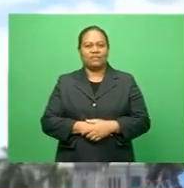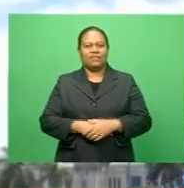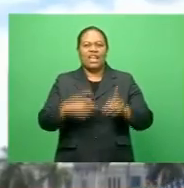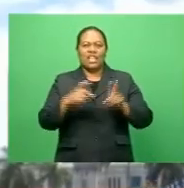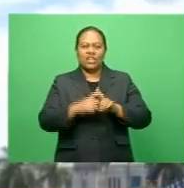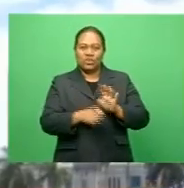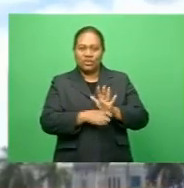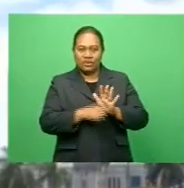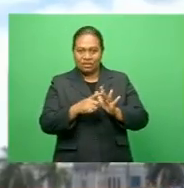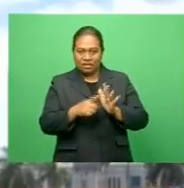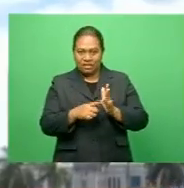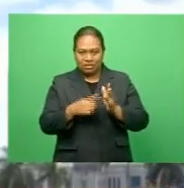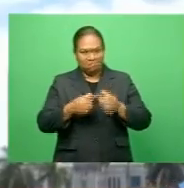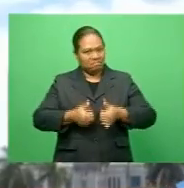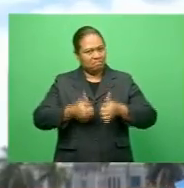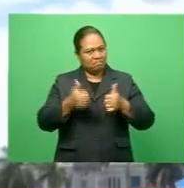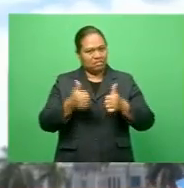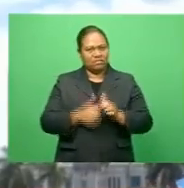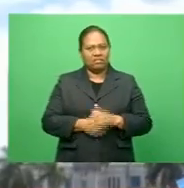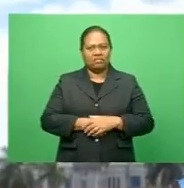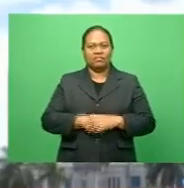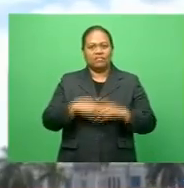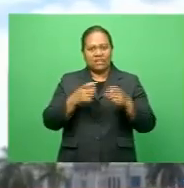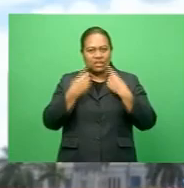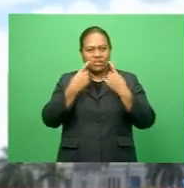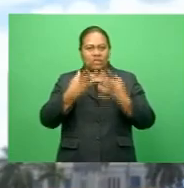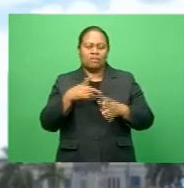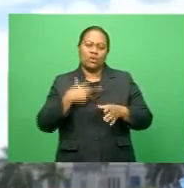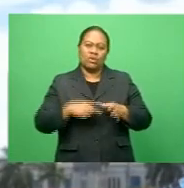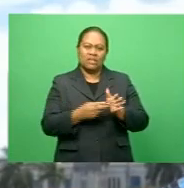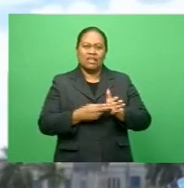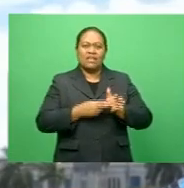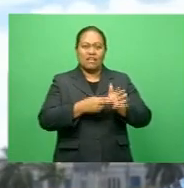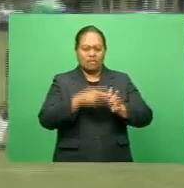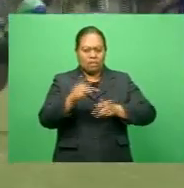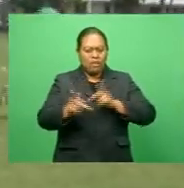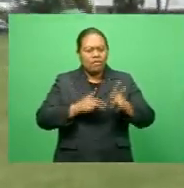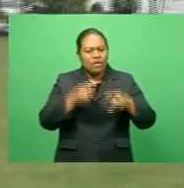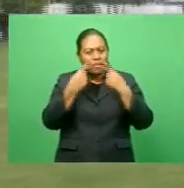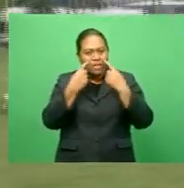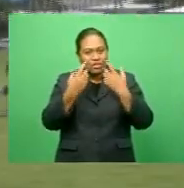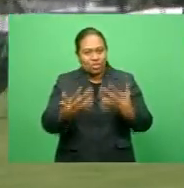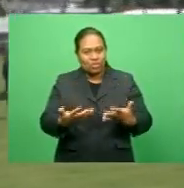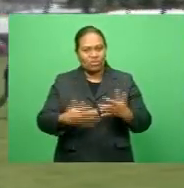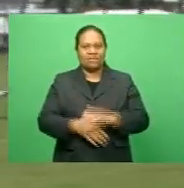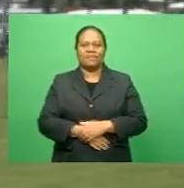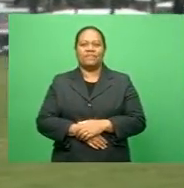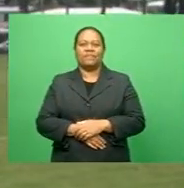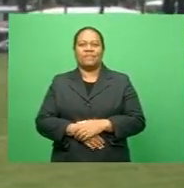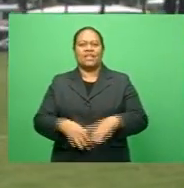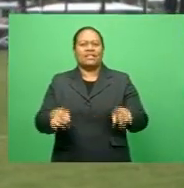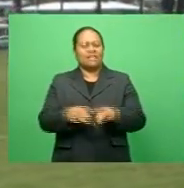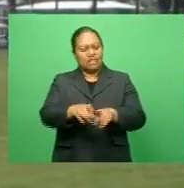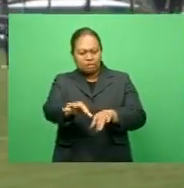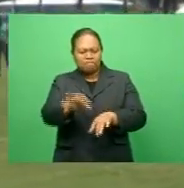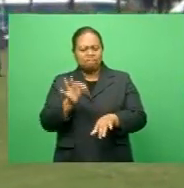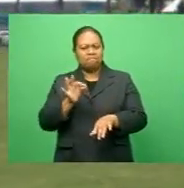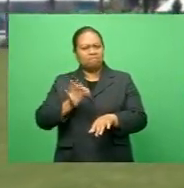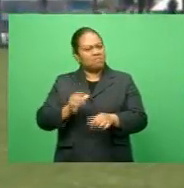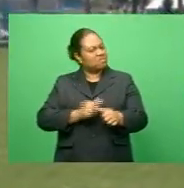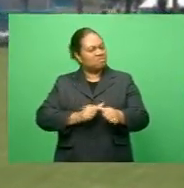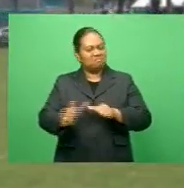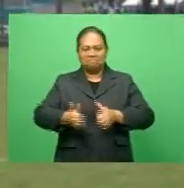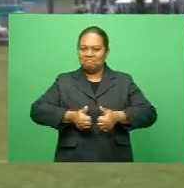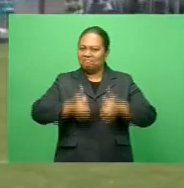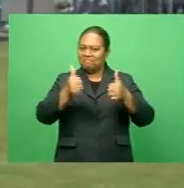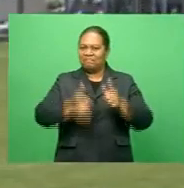finishing. You know, I mean, you can't take it away that, Nandi's performance is a lot of it. And some of the tries he scored, it's what sevens is